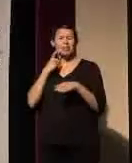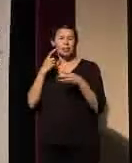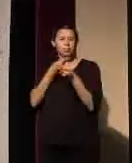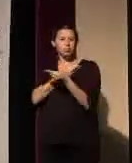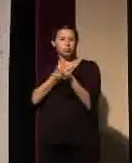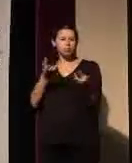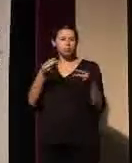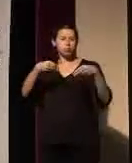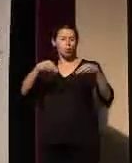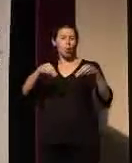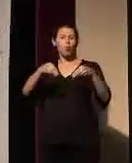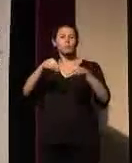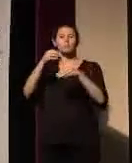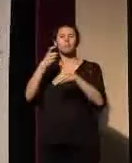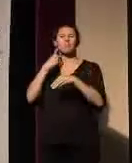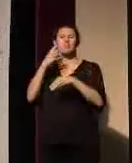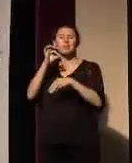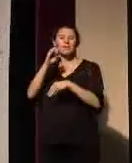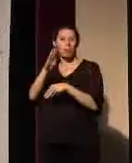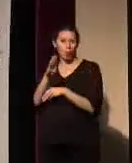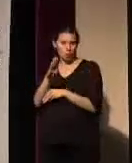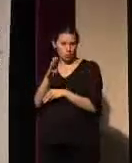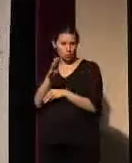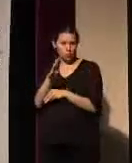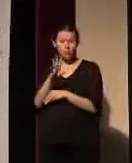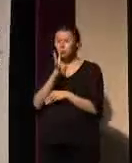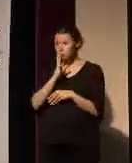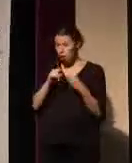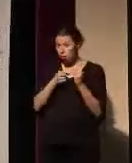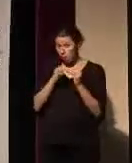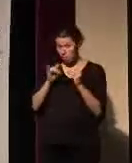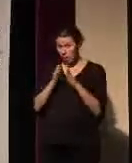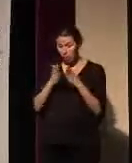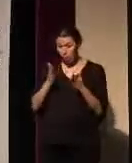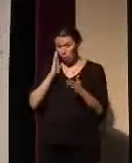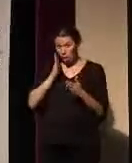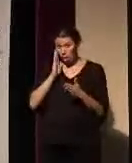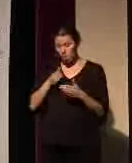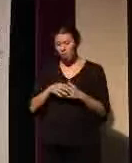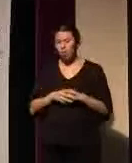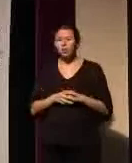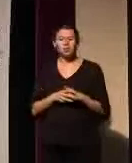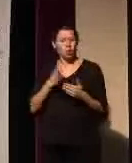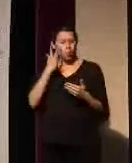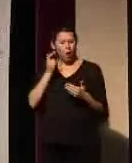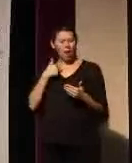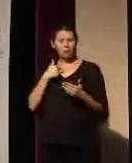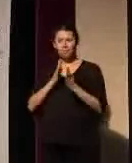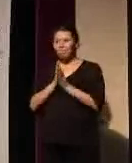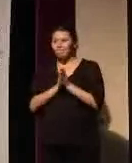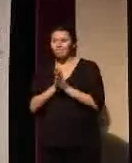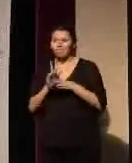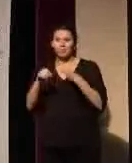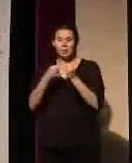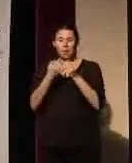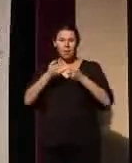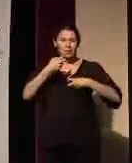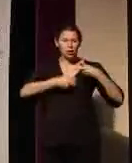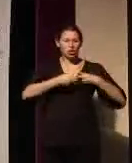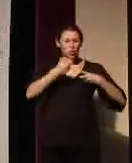briefly about that book and how it came into being and why I became so passionate about these issues and how I think it pertains to St. Louis